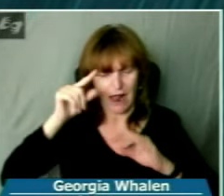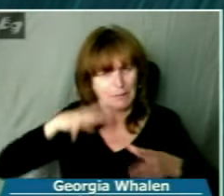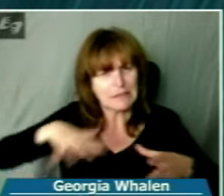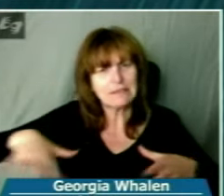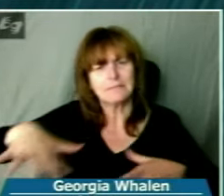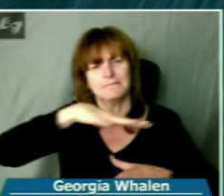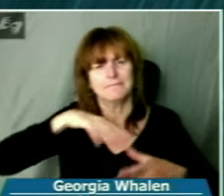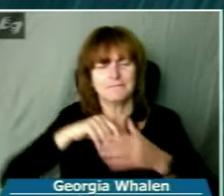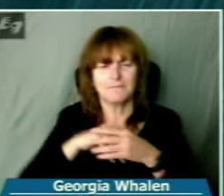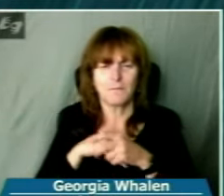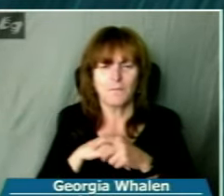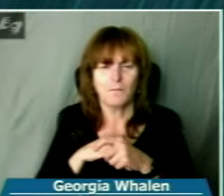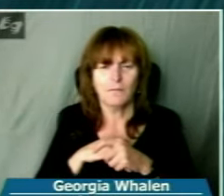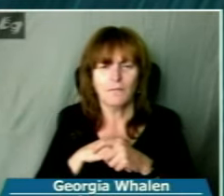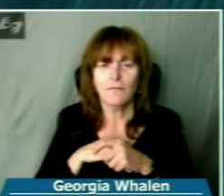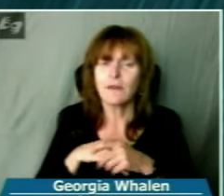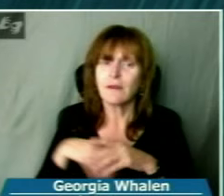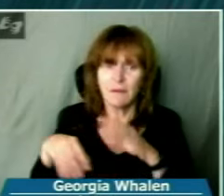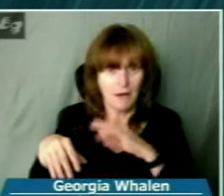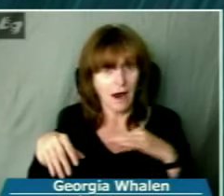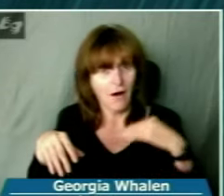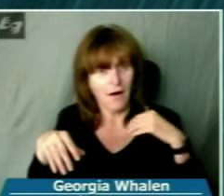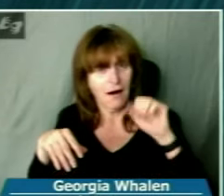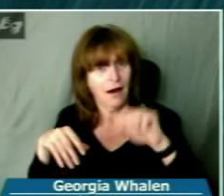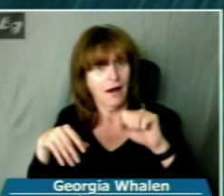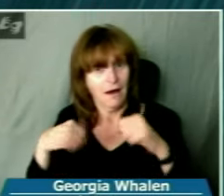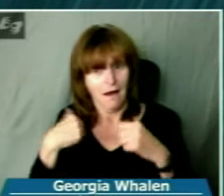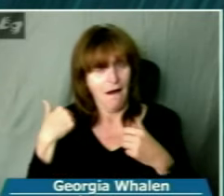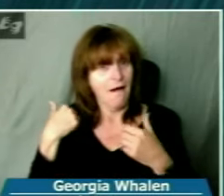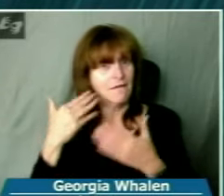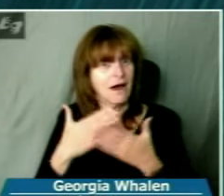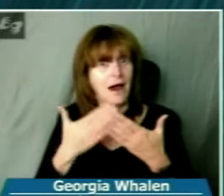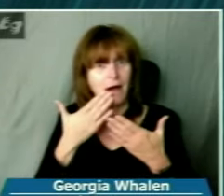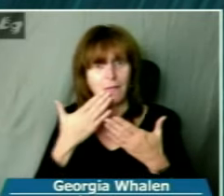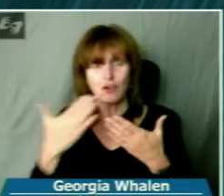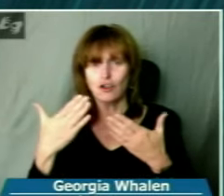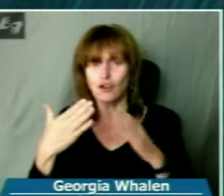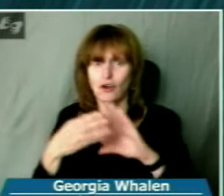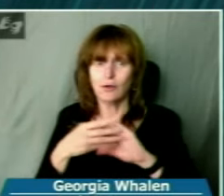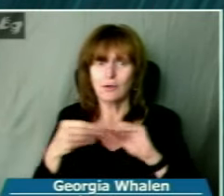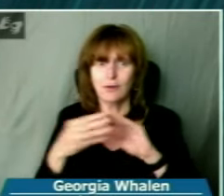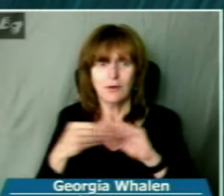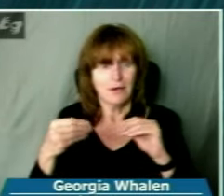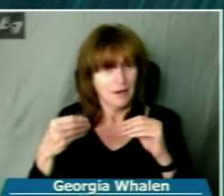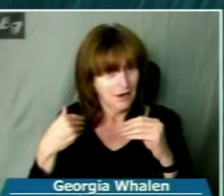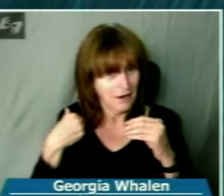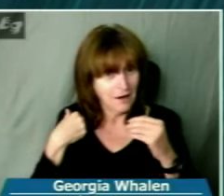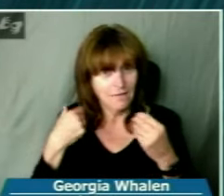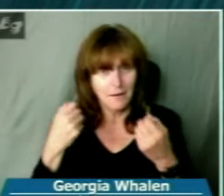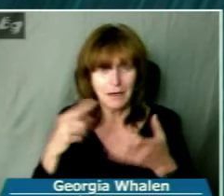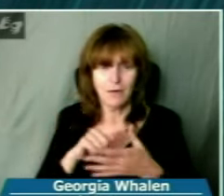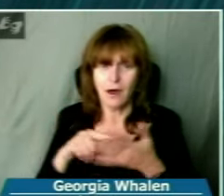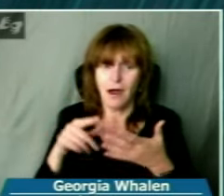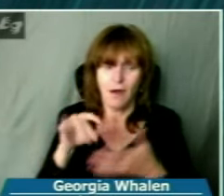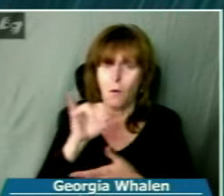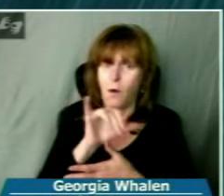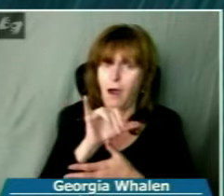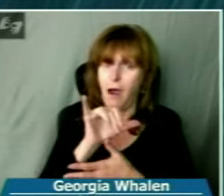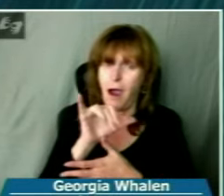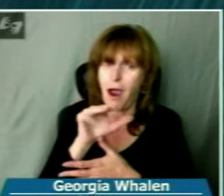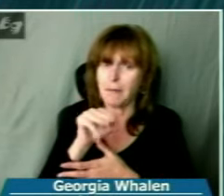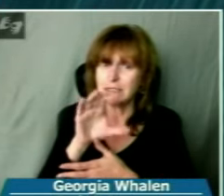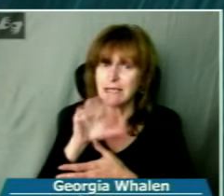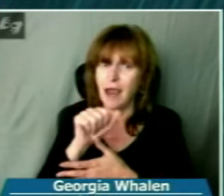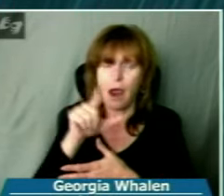actually, Mike, and let me just be brief about that. A couple of quick shout-outs to the following organizations. The YMCA of